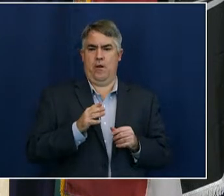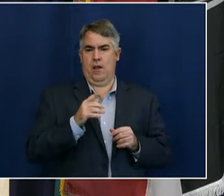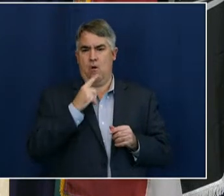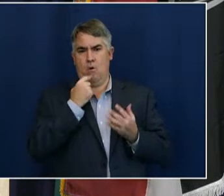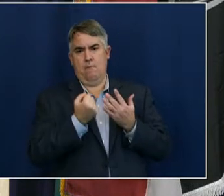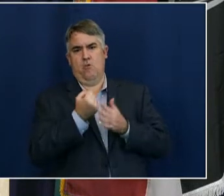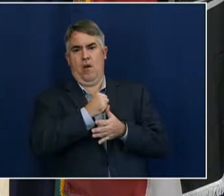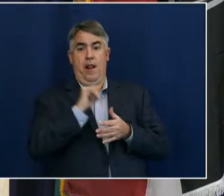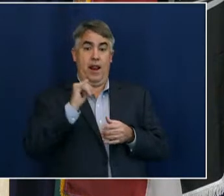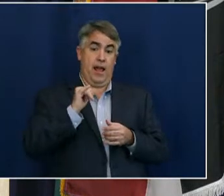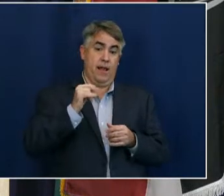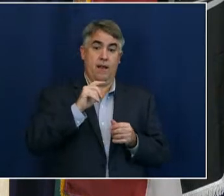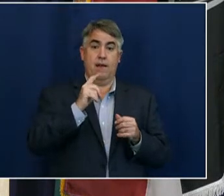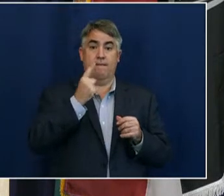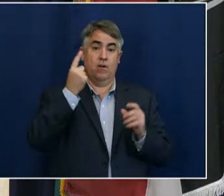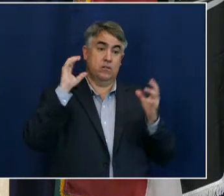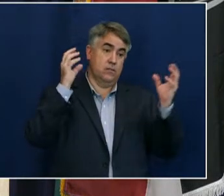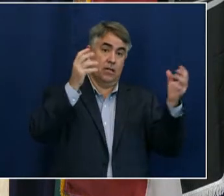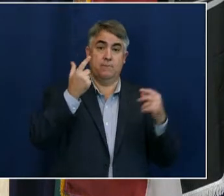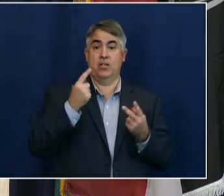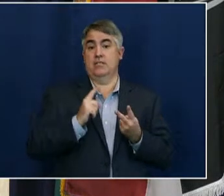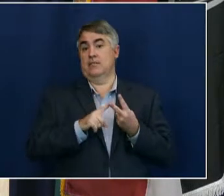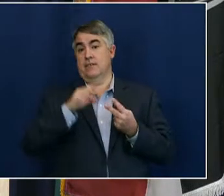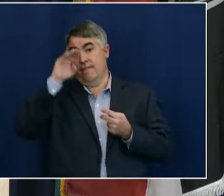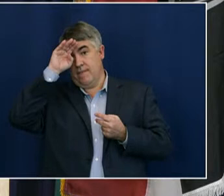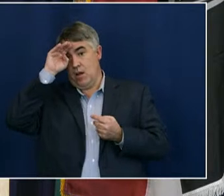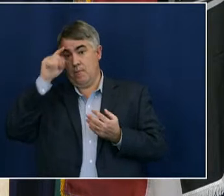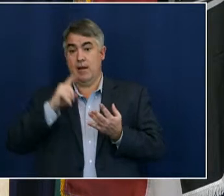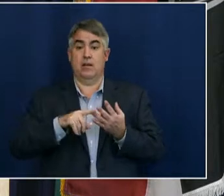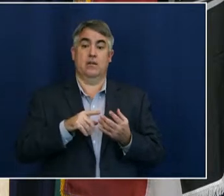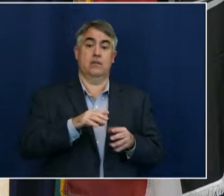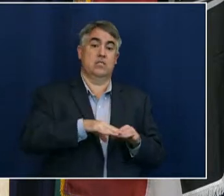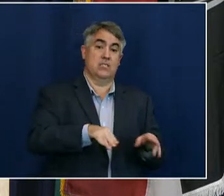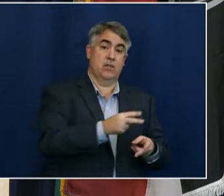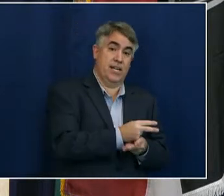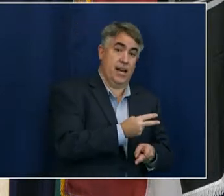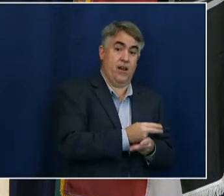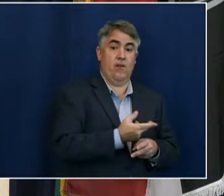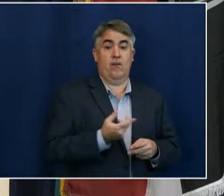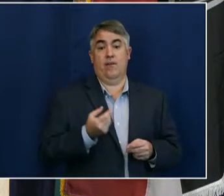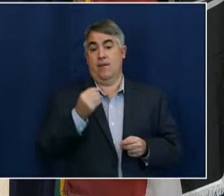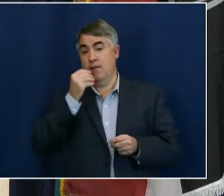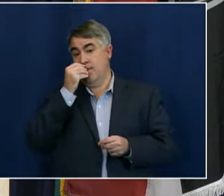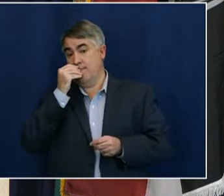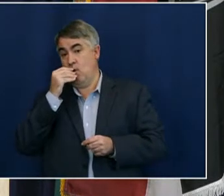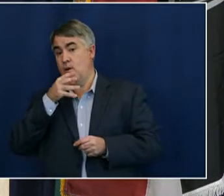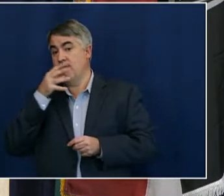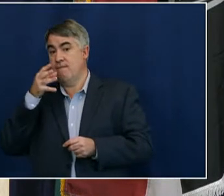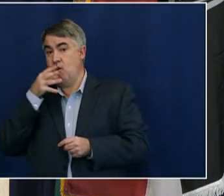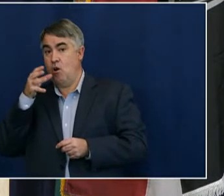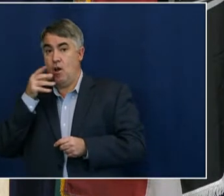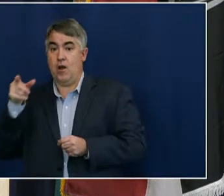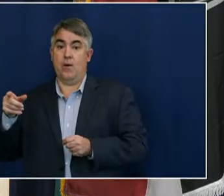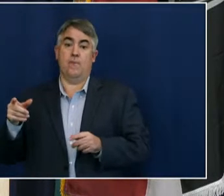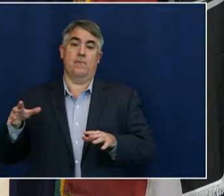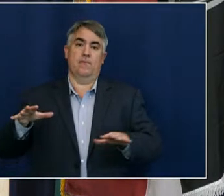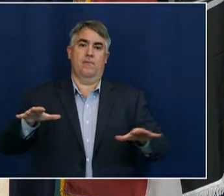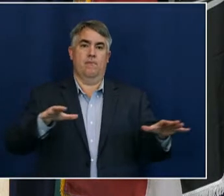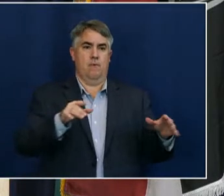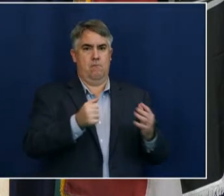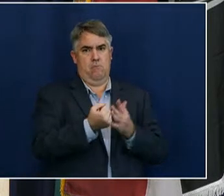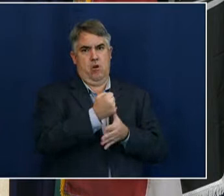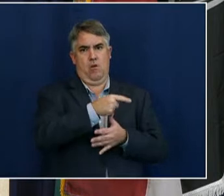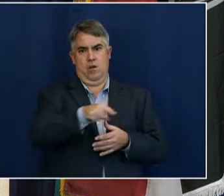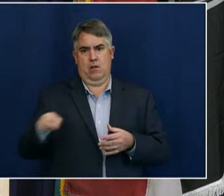responders, childcare, education, and food and agriculture, and all of those individuals will be in that tier. And so the minute we